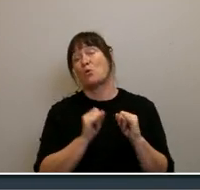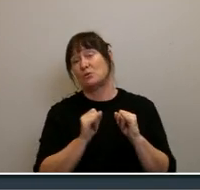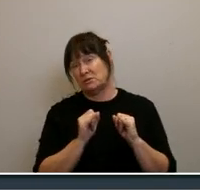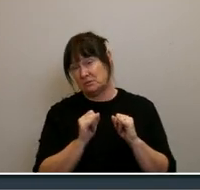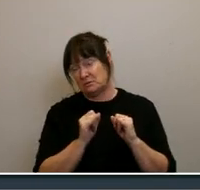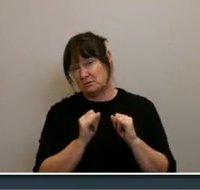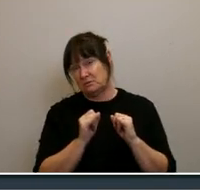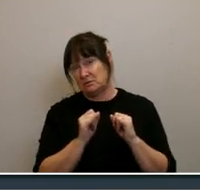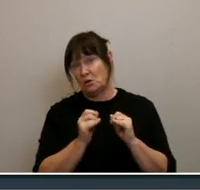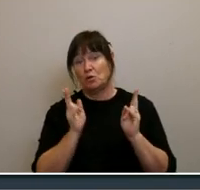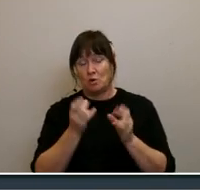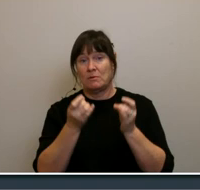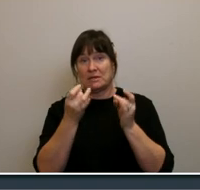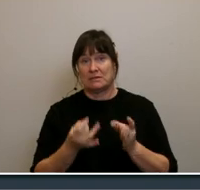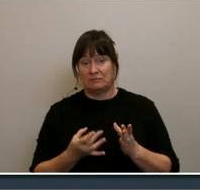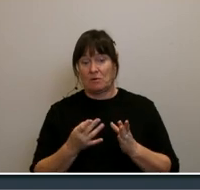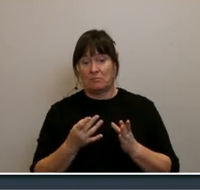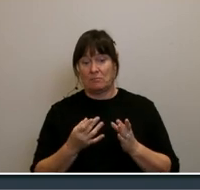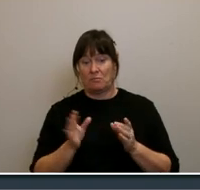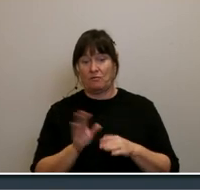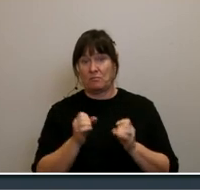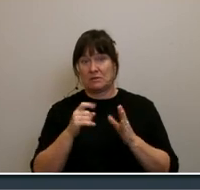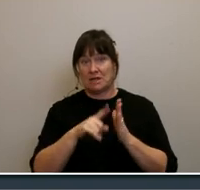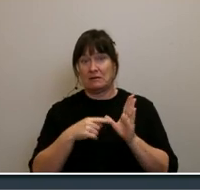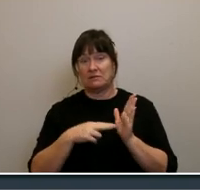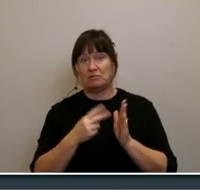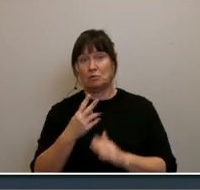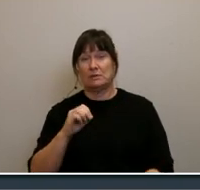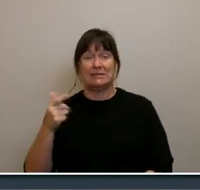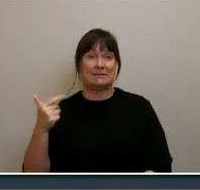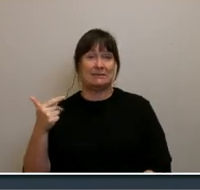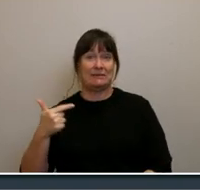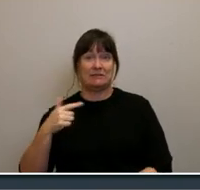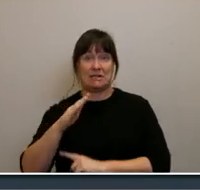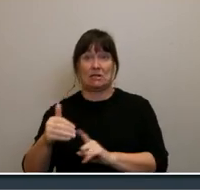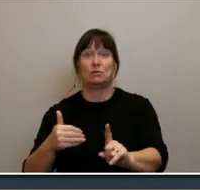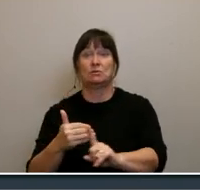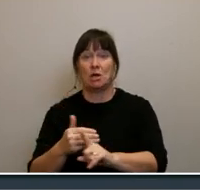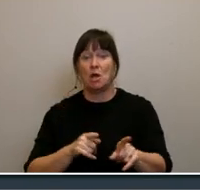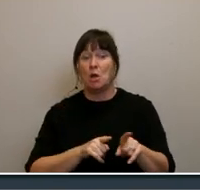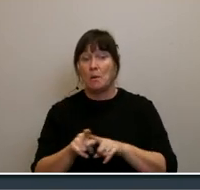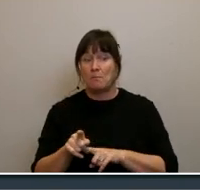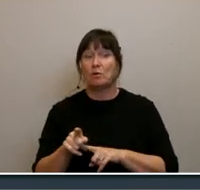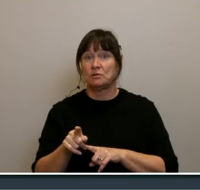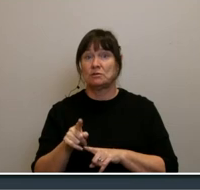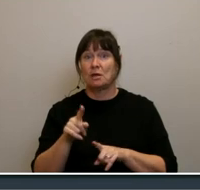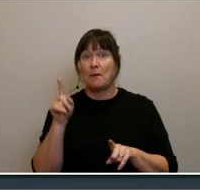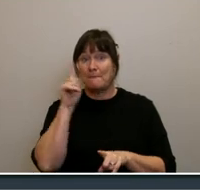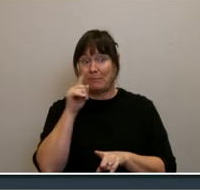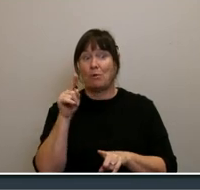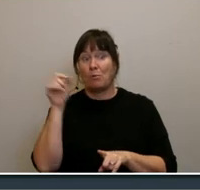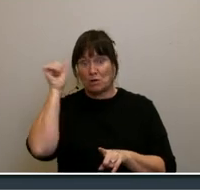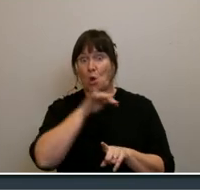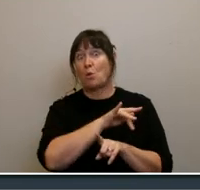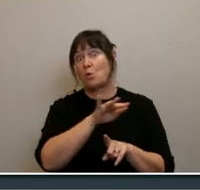has become noticeable at the start of January 2017 and has continued. The majority of the offenders are well known to Napier City Council,